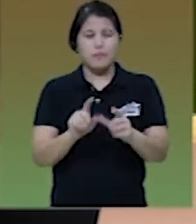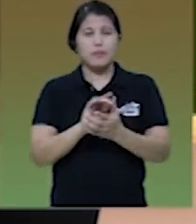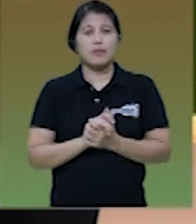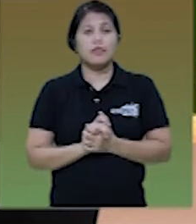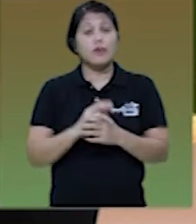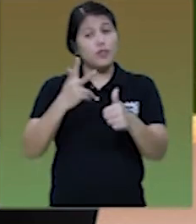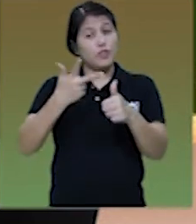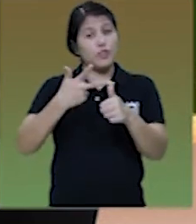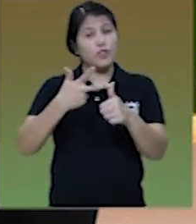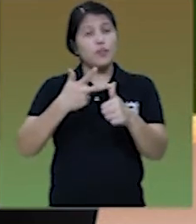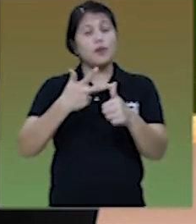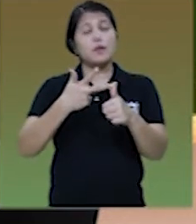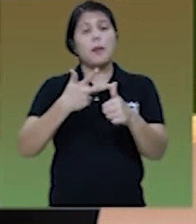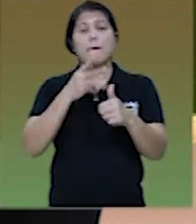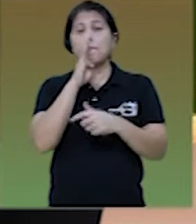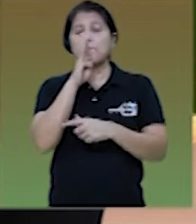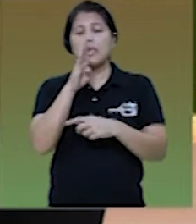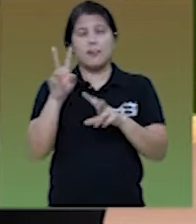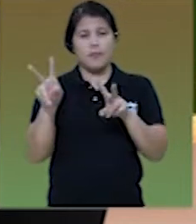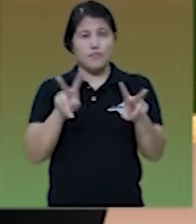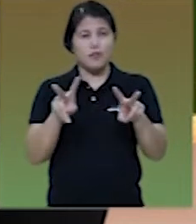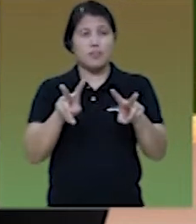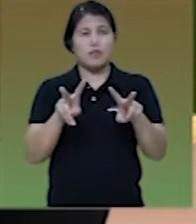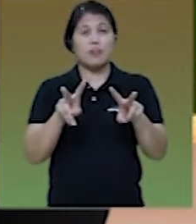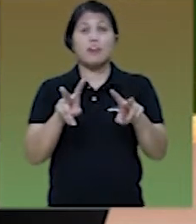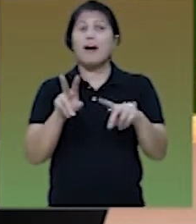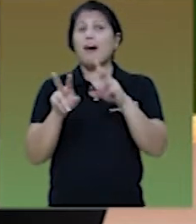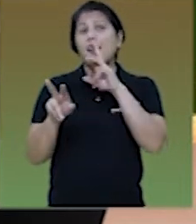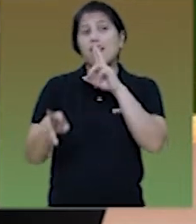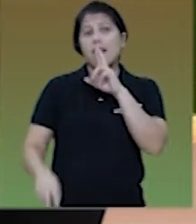be verb is are.